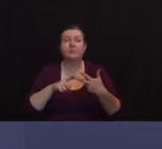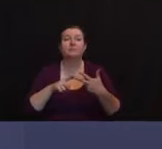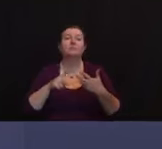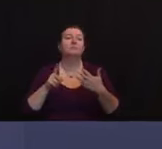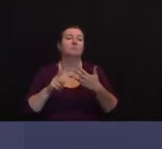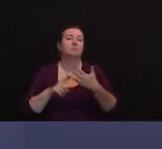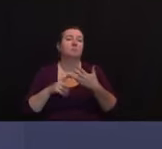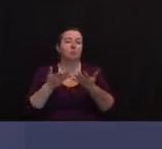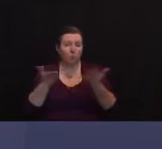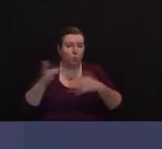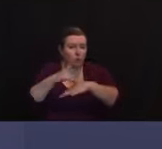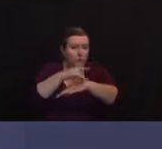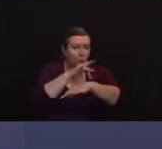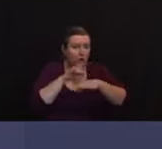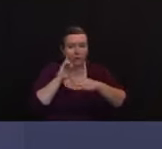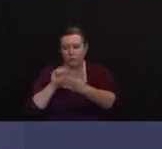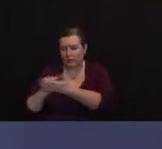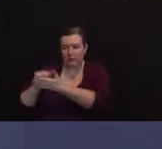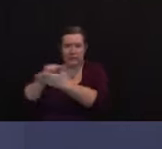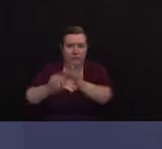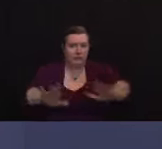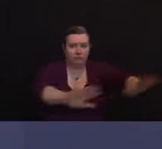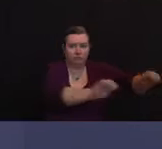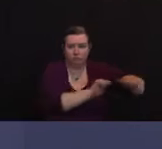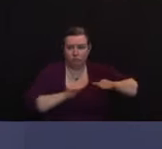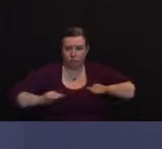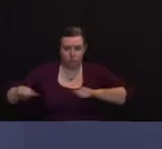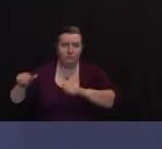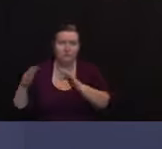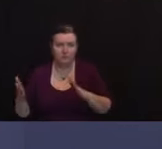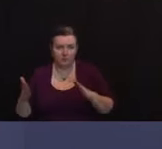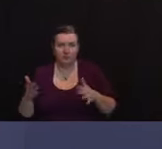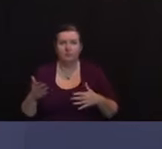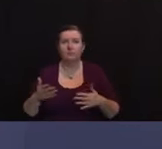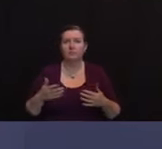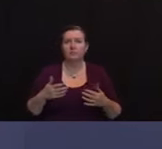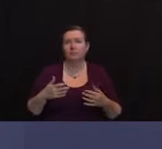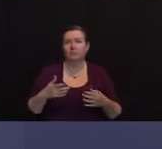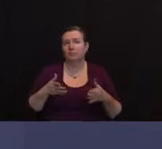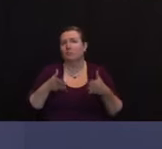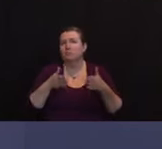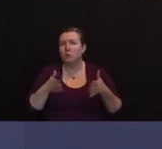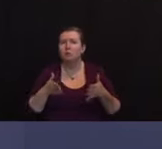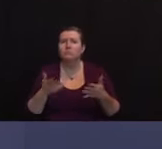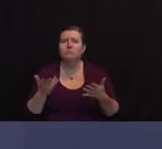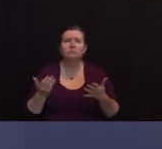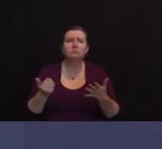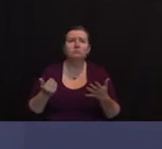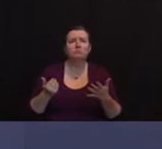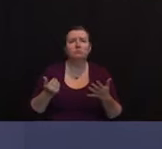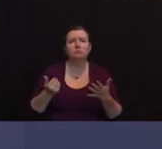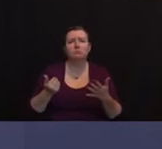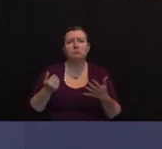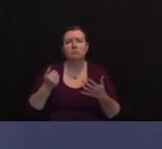a visitation, and also has a mechanism to collect informed consent from the residents and